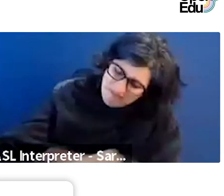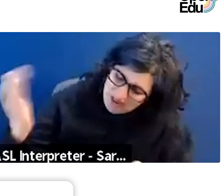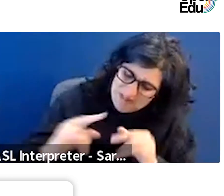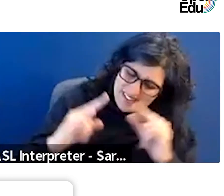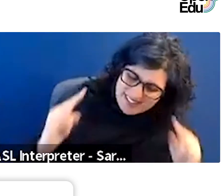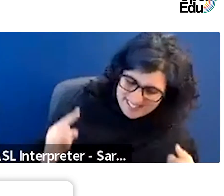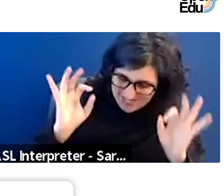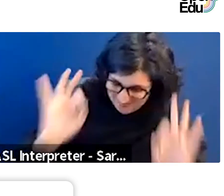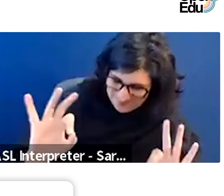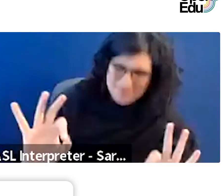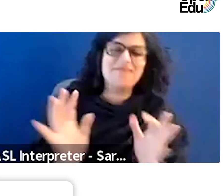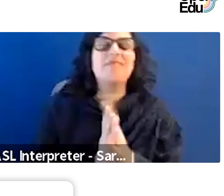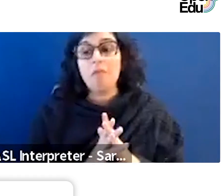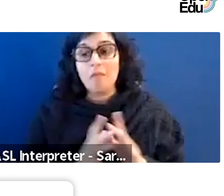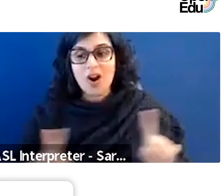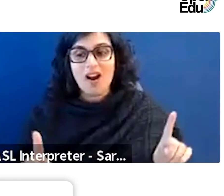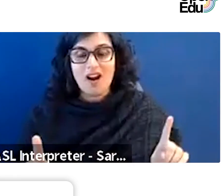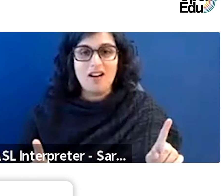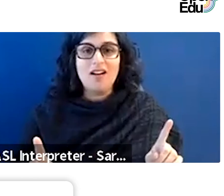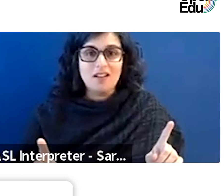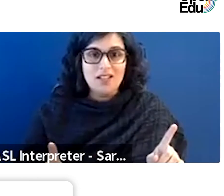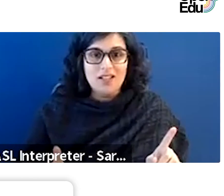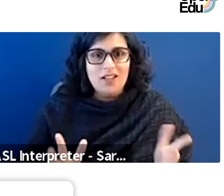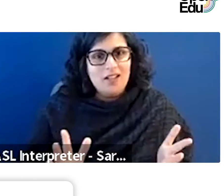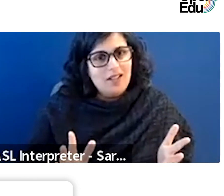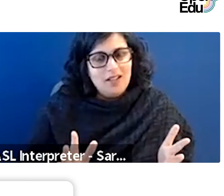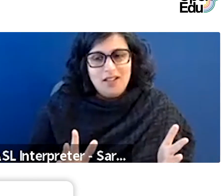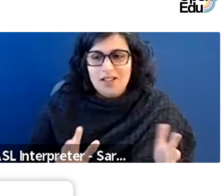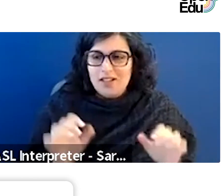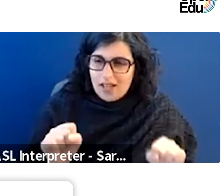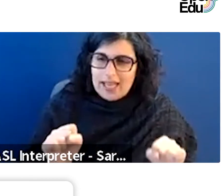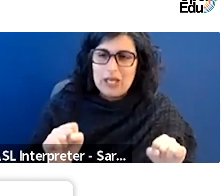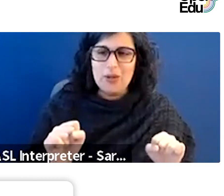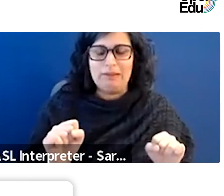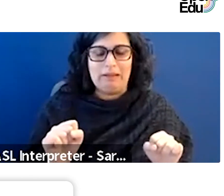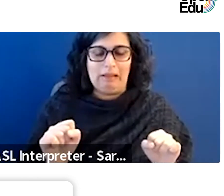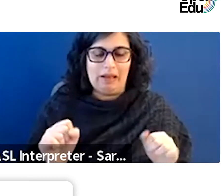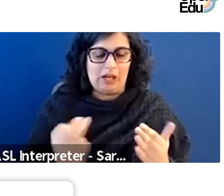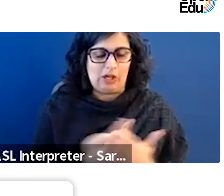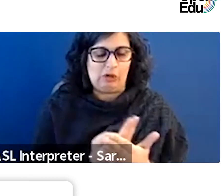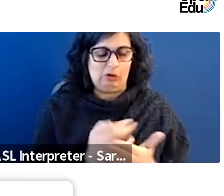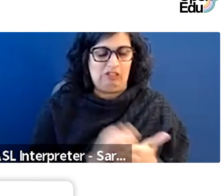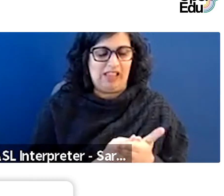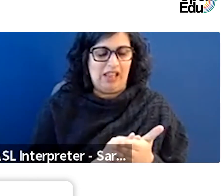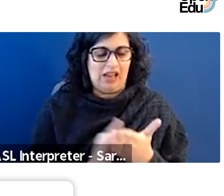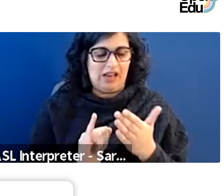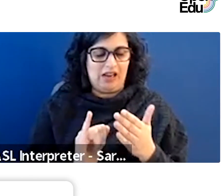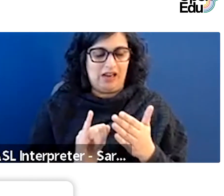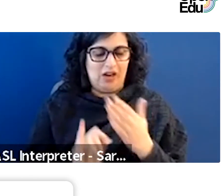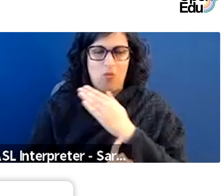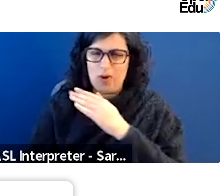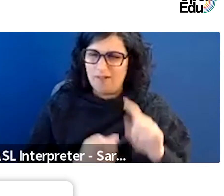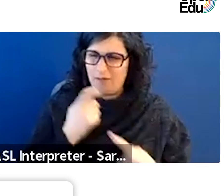So it was perfect. But yeah, it's being able to like, utilize that waste from in your